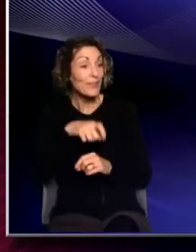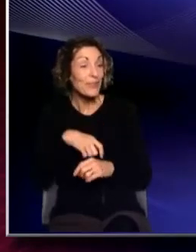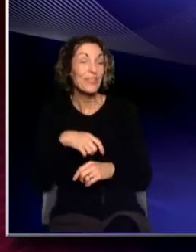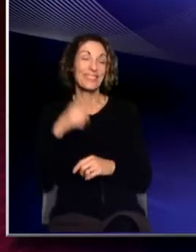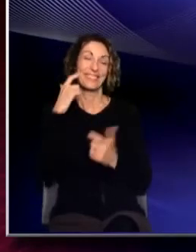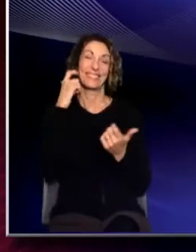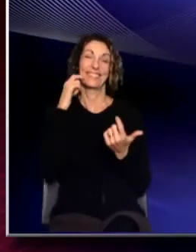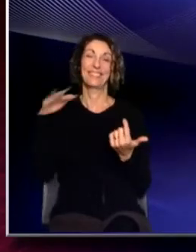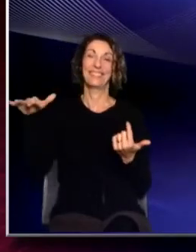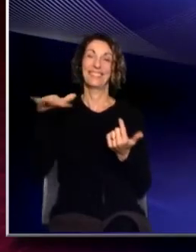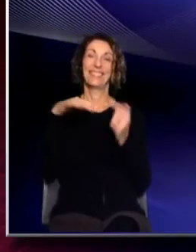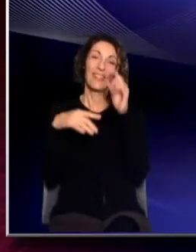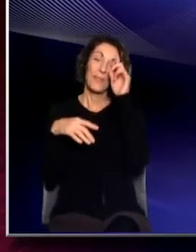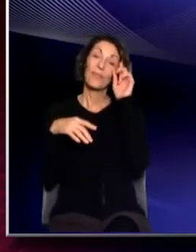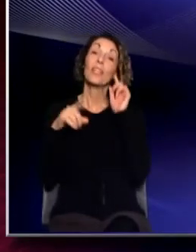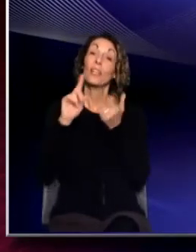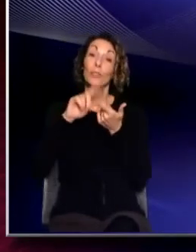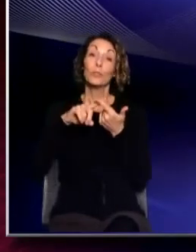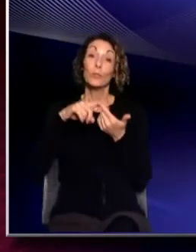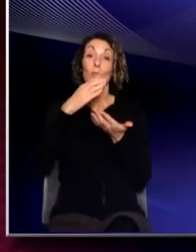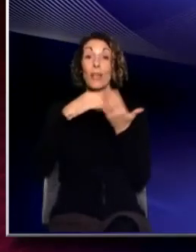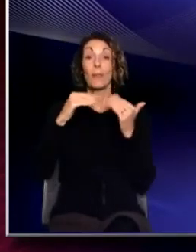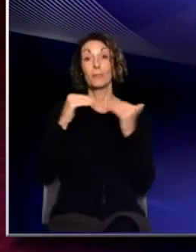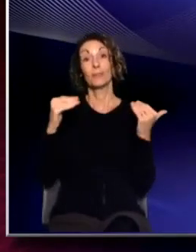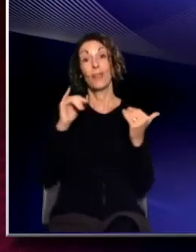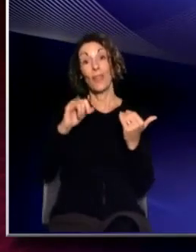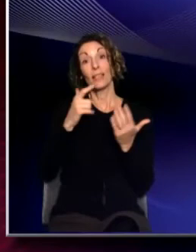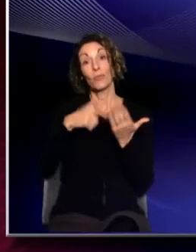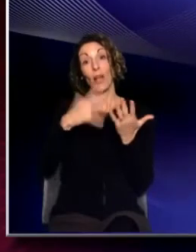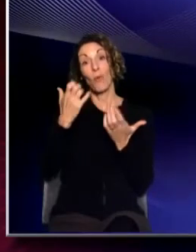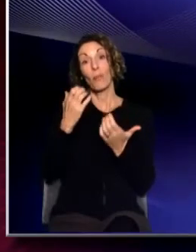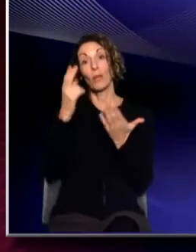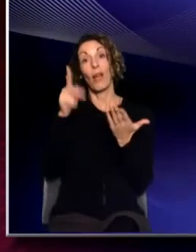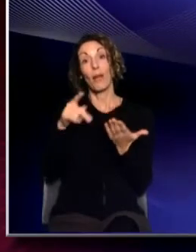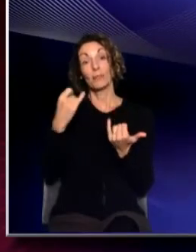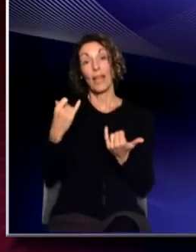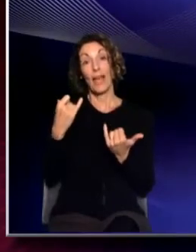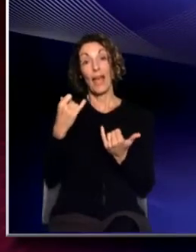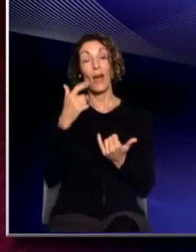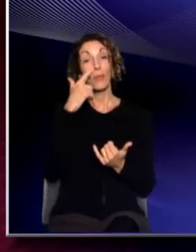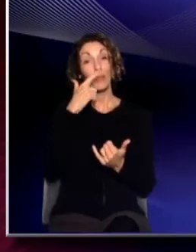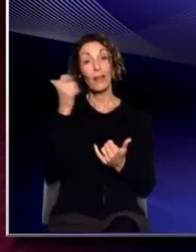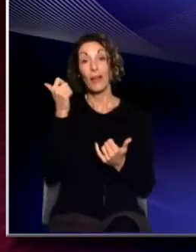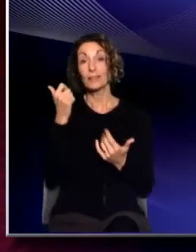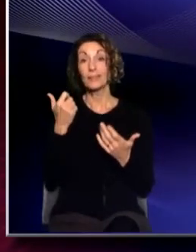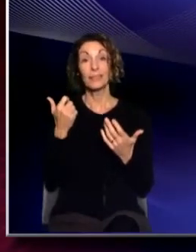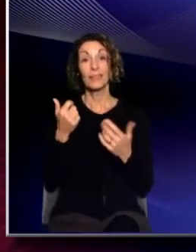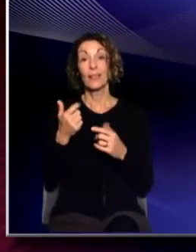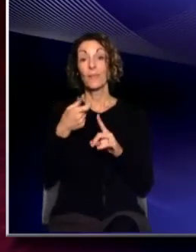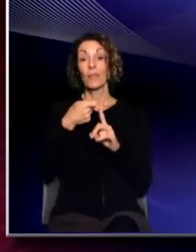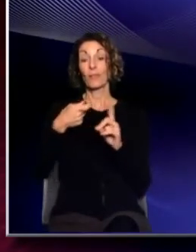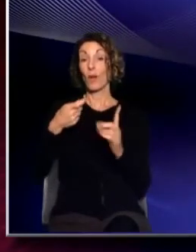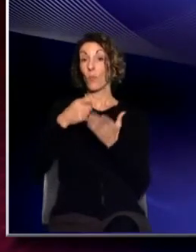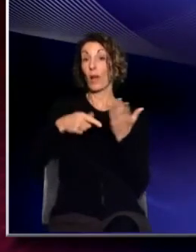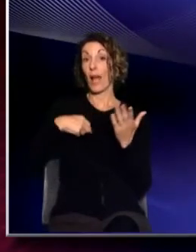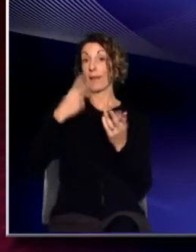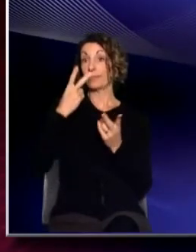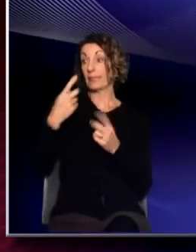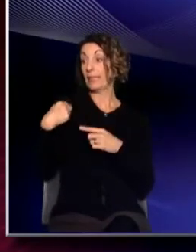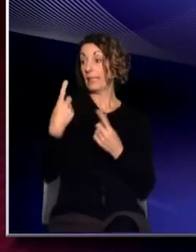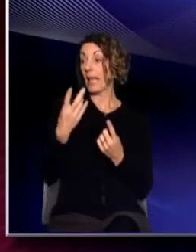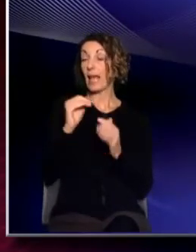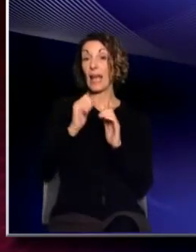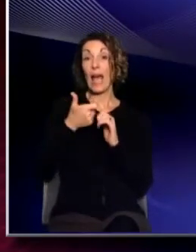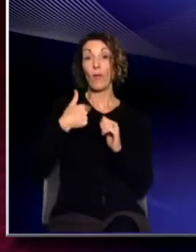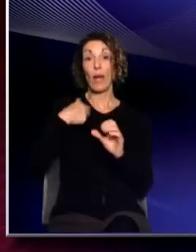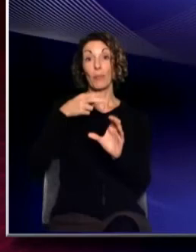So to some degree, that's why I wanted to bring it up now, because from what I have seen and the way I've participated